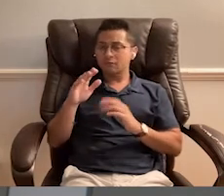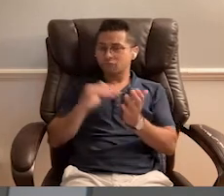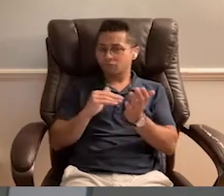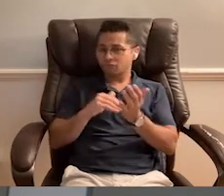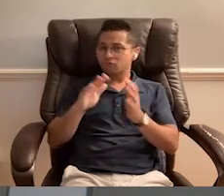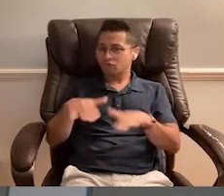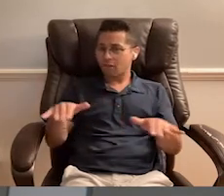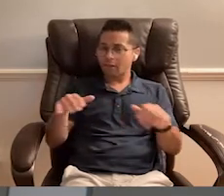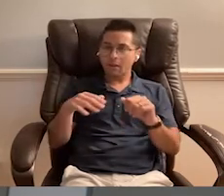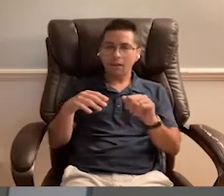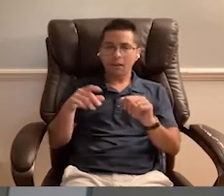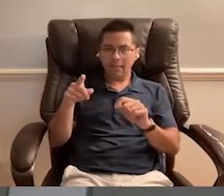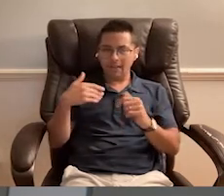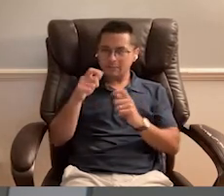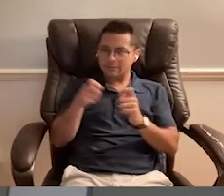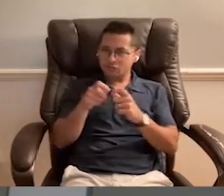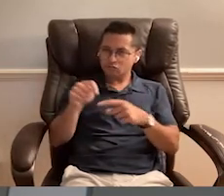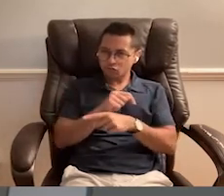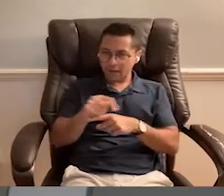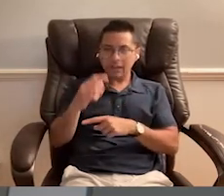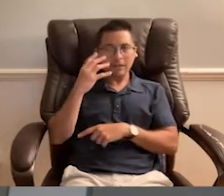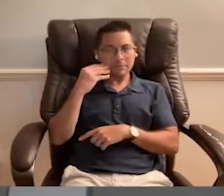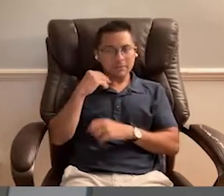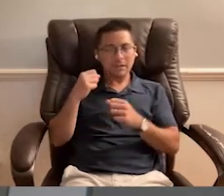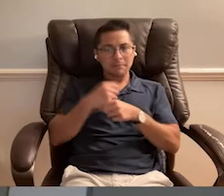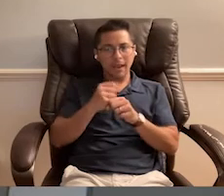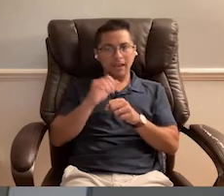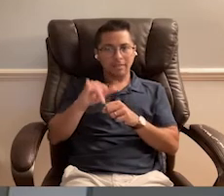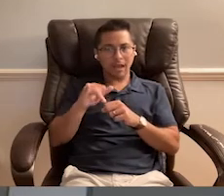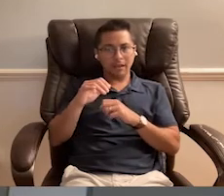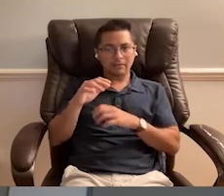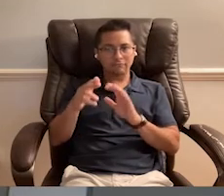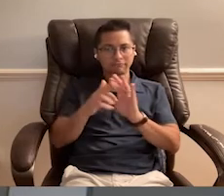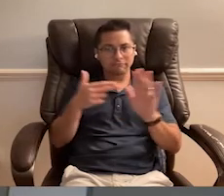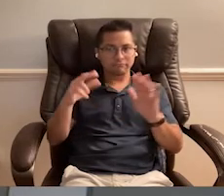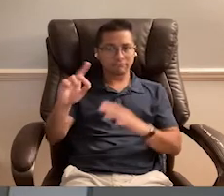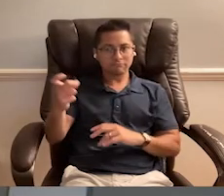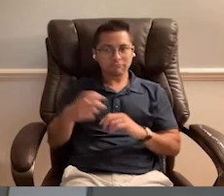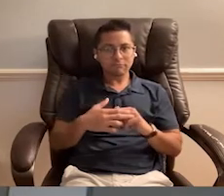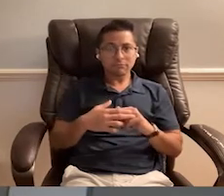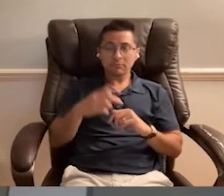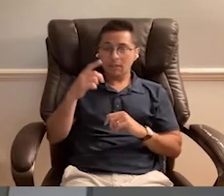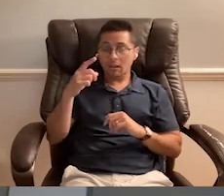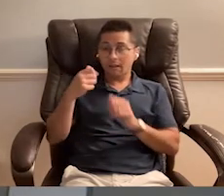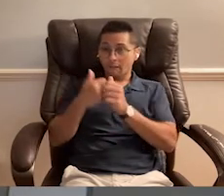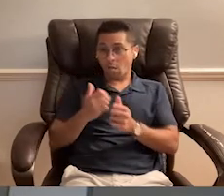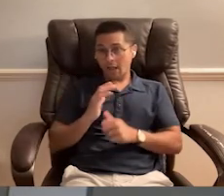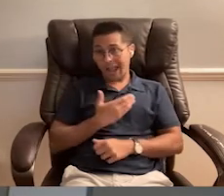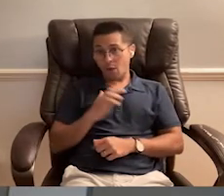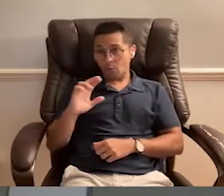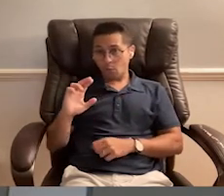or developmental pediatrician who have specific training and experience in making such